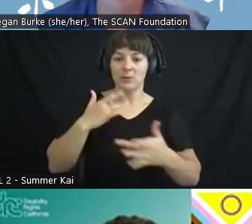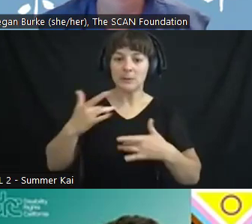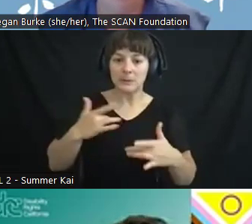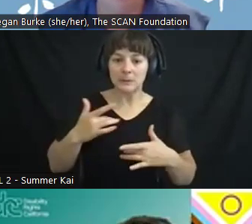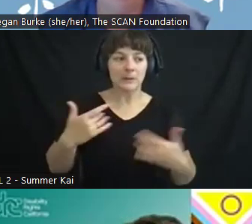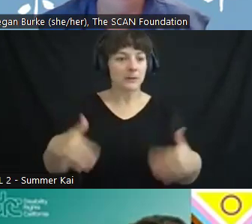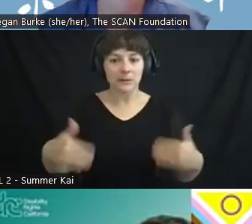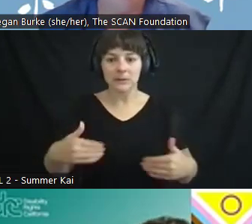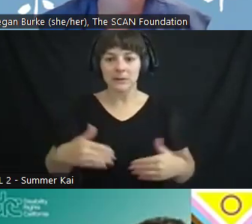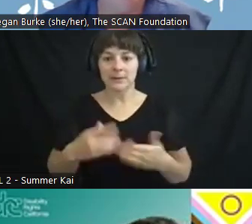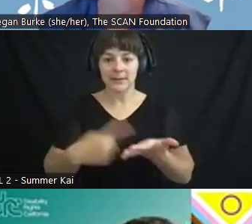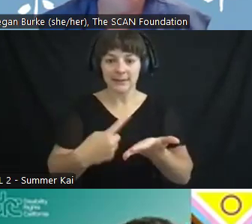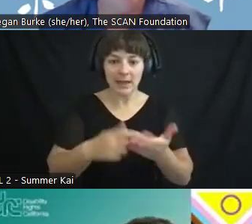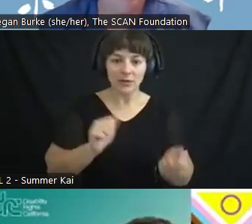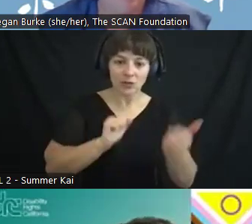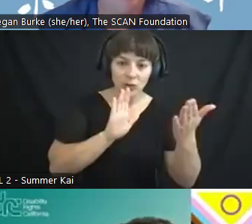concerns, and